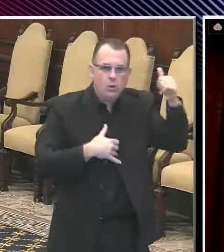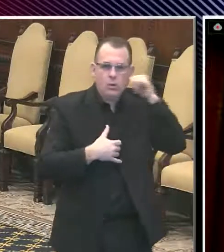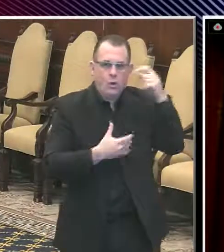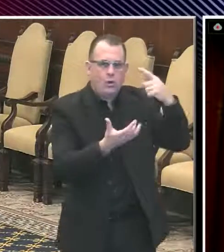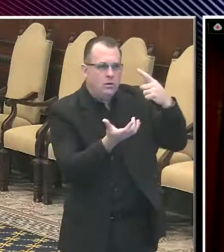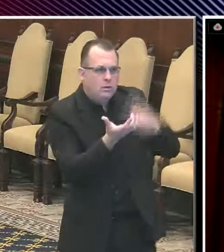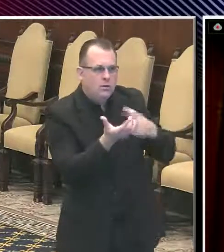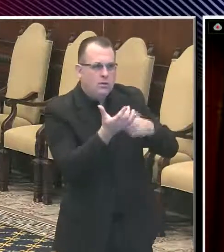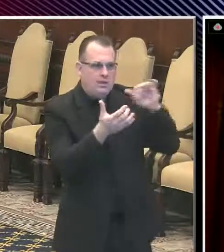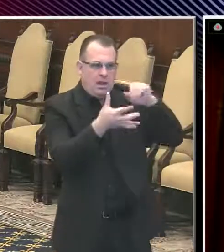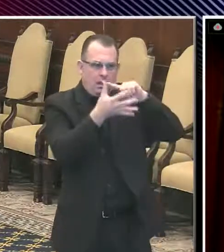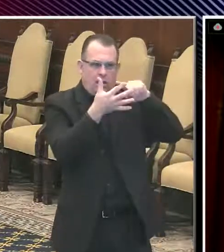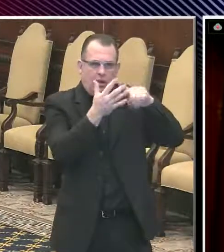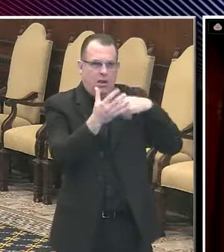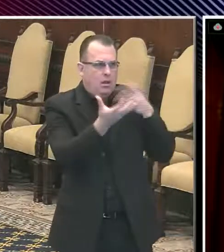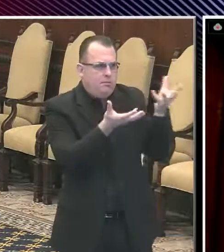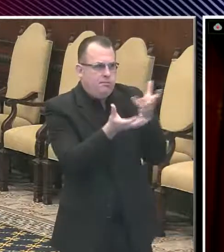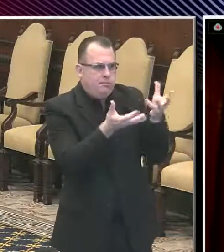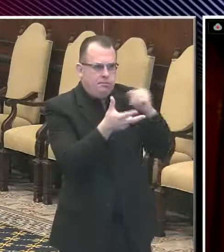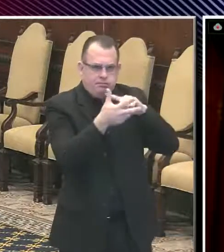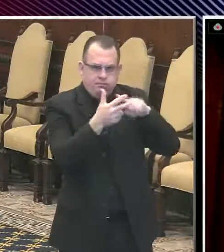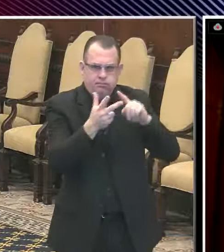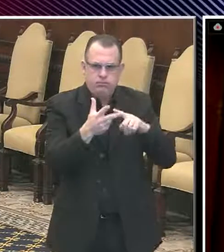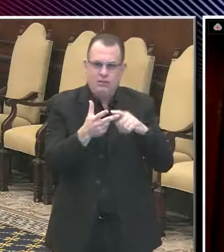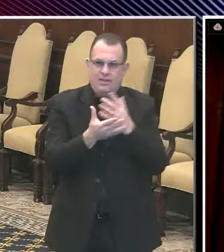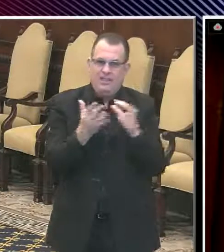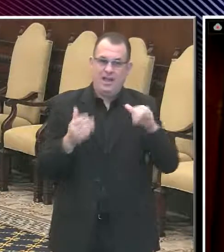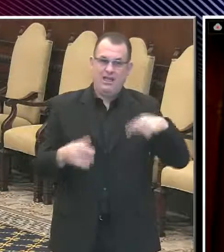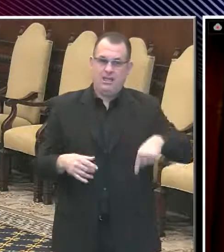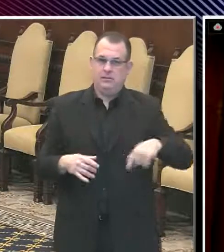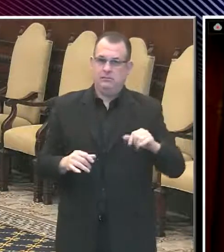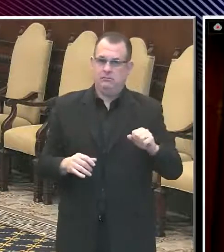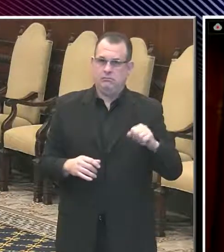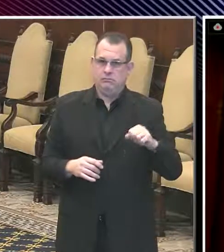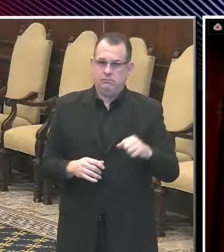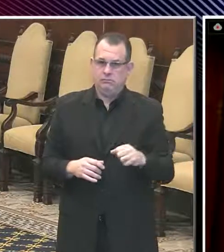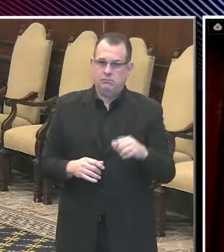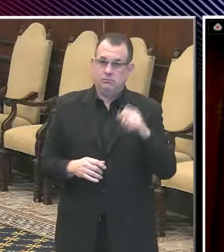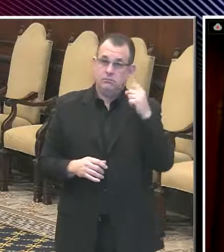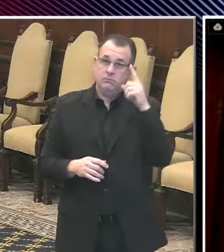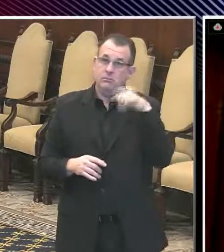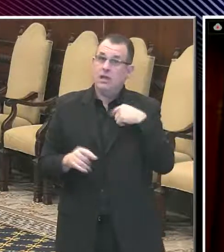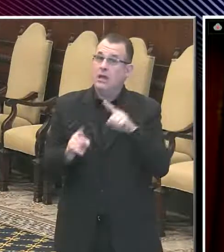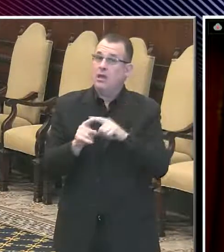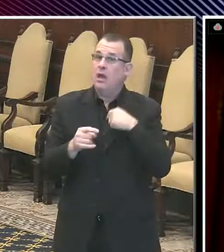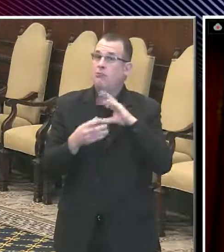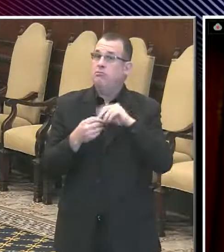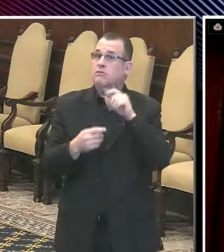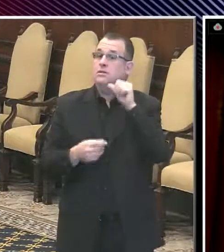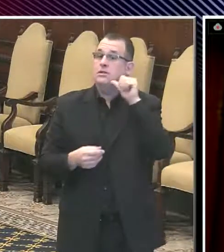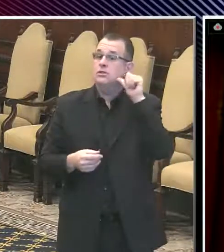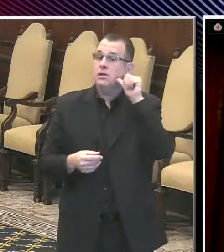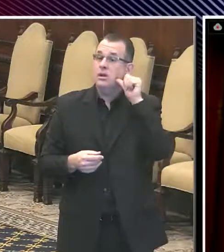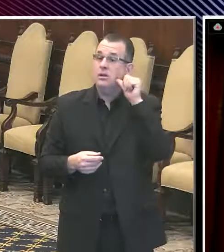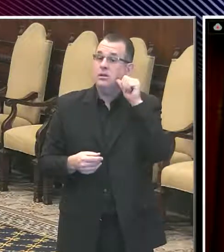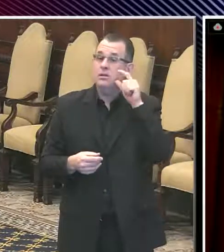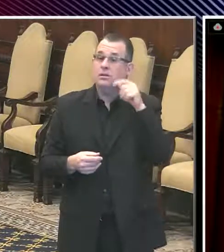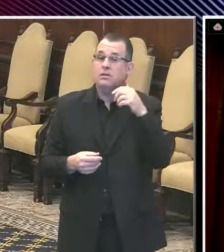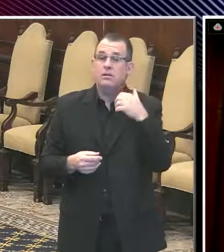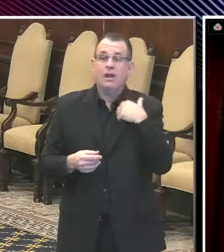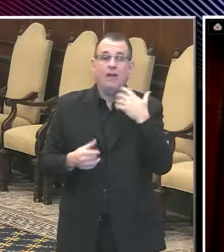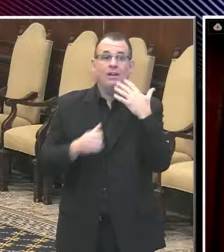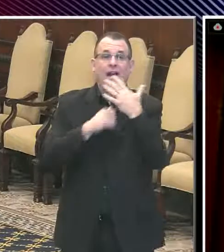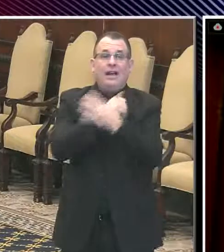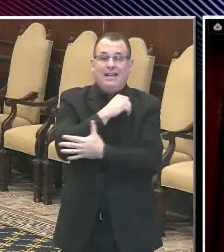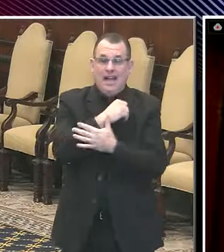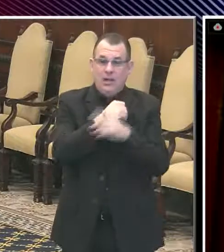things along with this. So, as I said yesterday, I believe, you could open a county in, Tioga, which has very